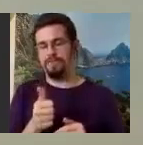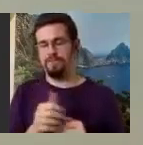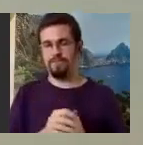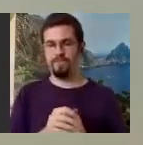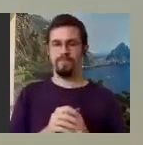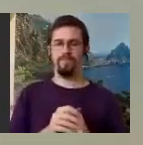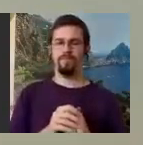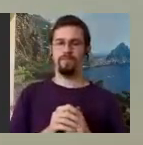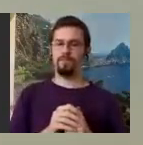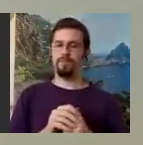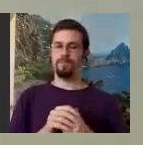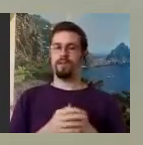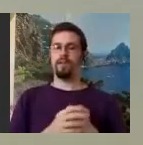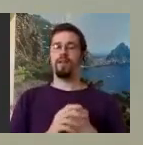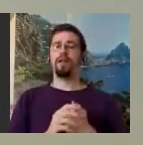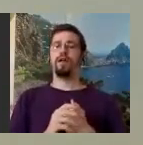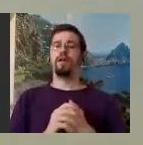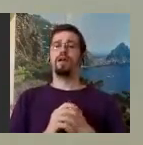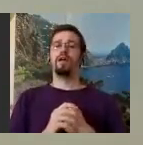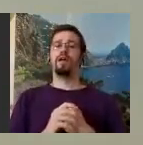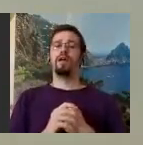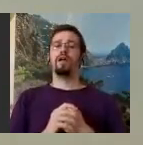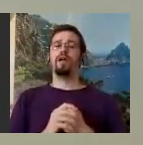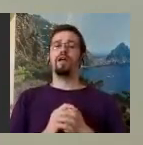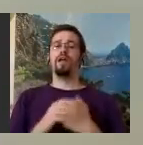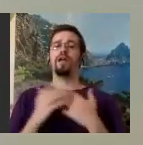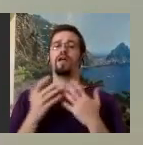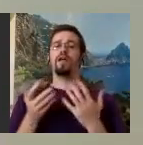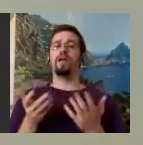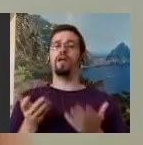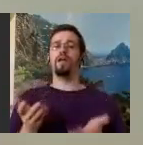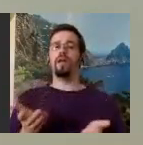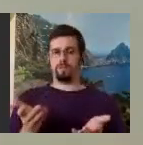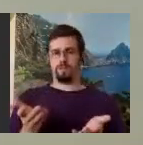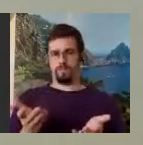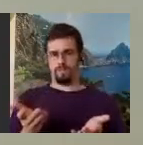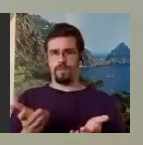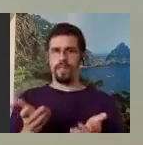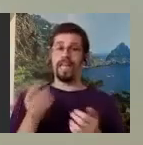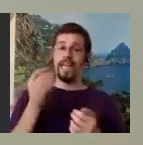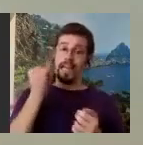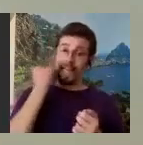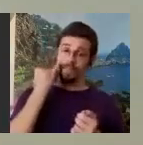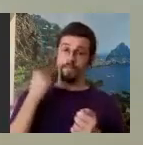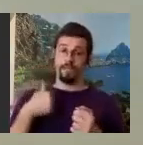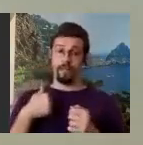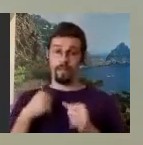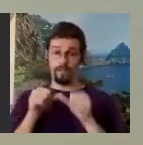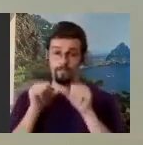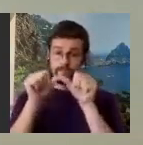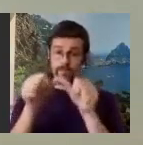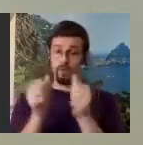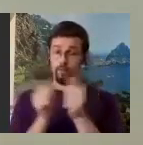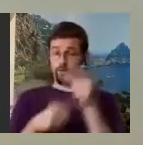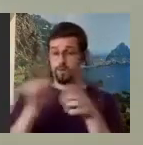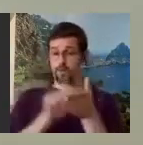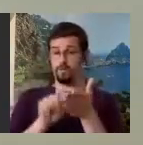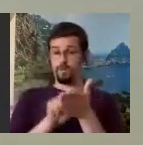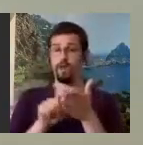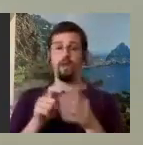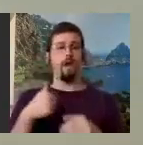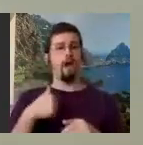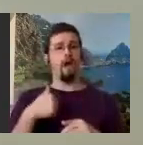why we didn't go with the video route. Trying to show sign writing as a video and with explanations in